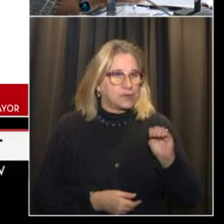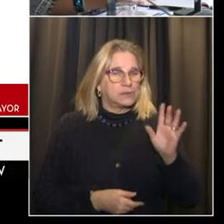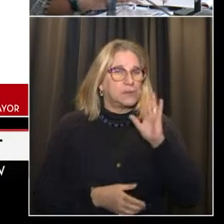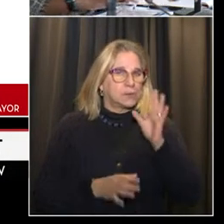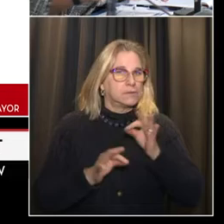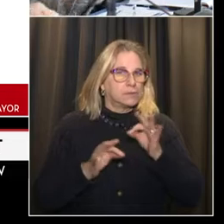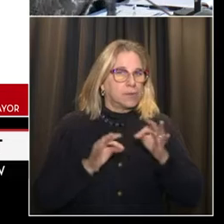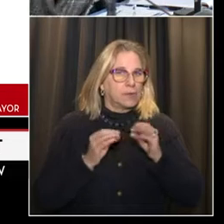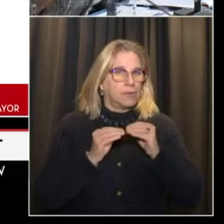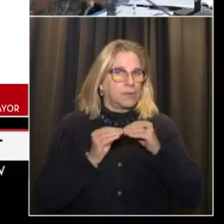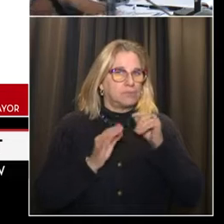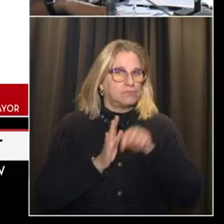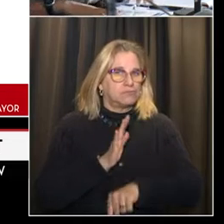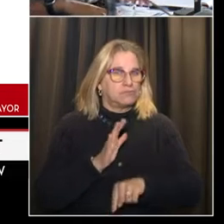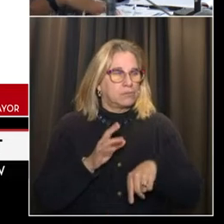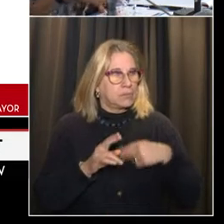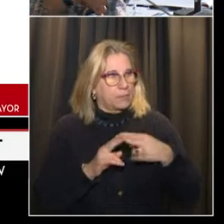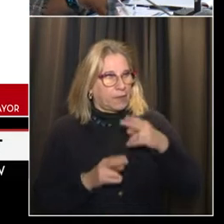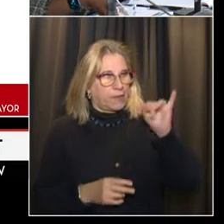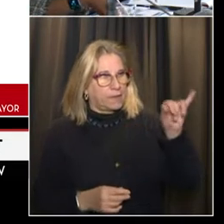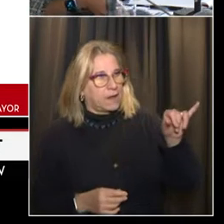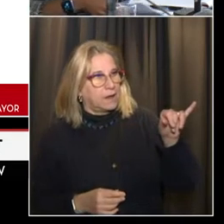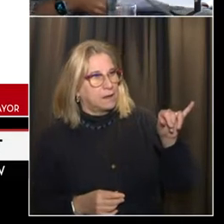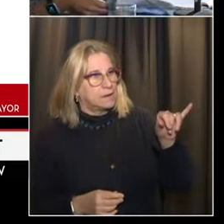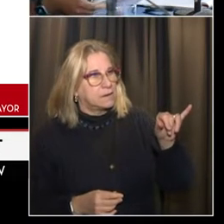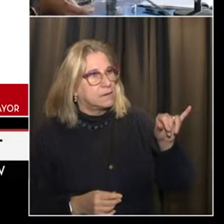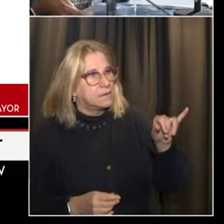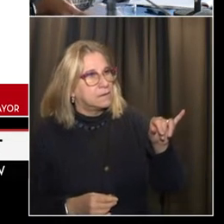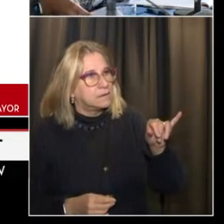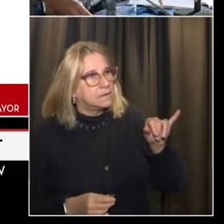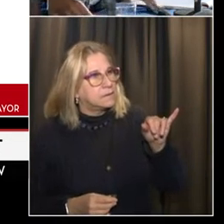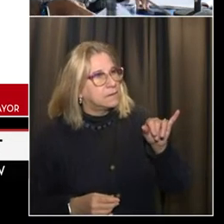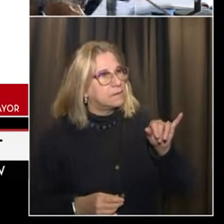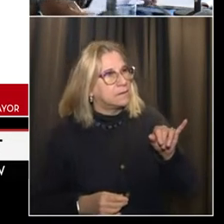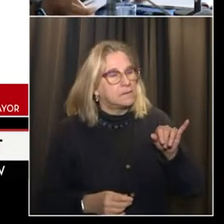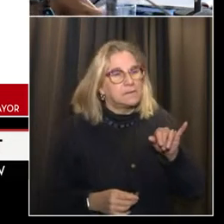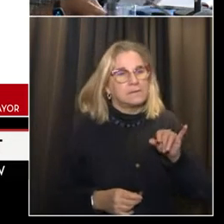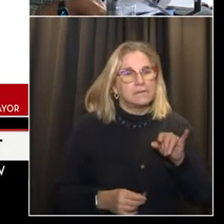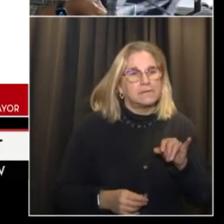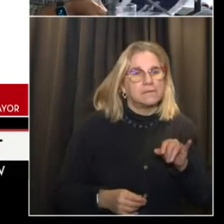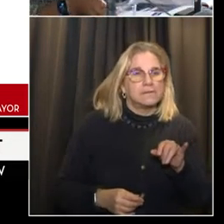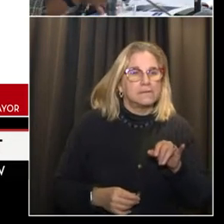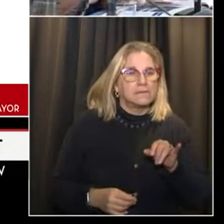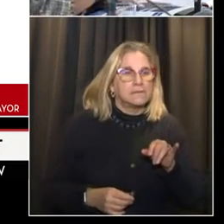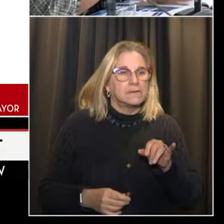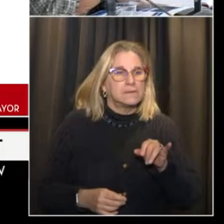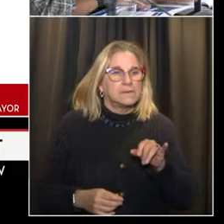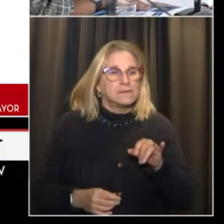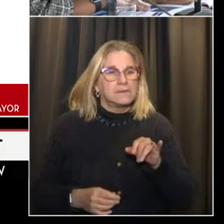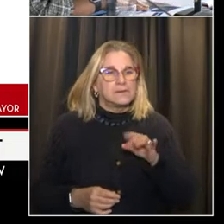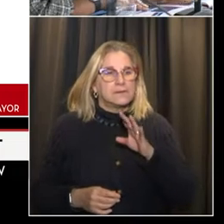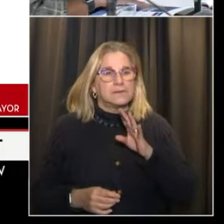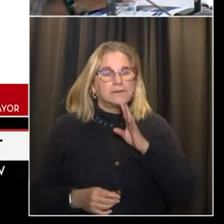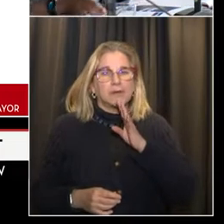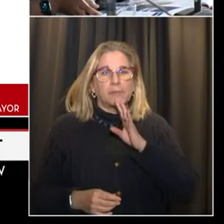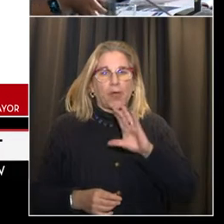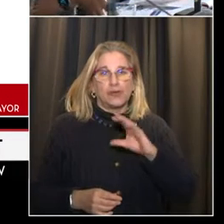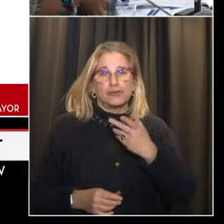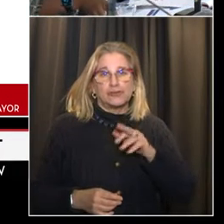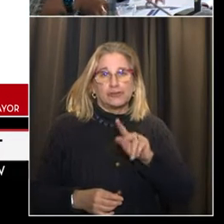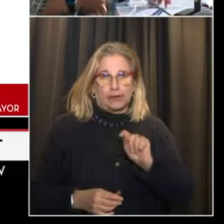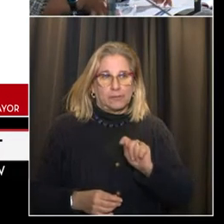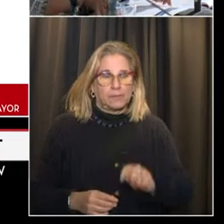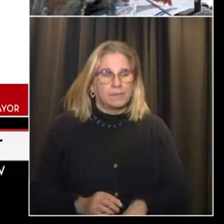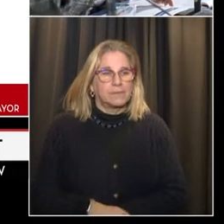where we are in the entirety of the ecosystem. And you have the charts, because it's very small, in front of you on larger sheets